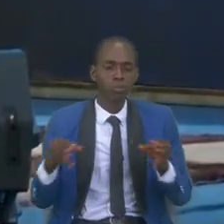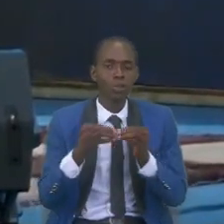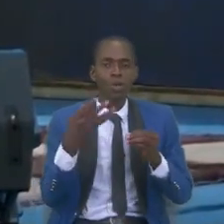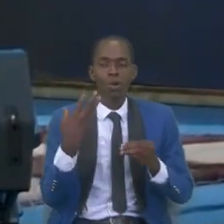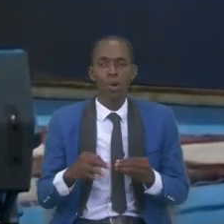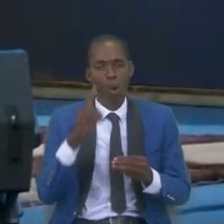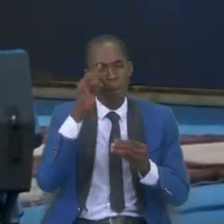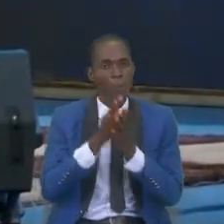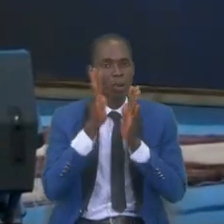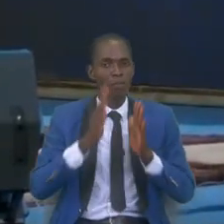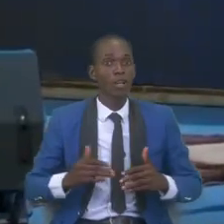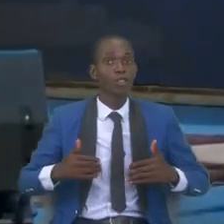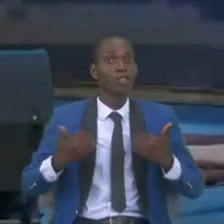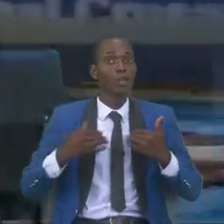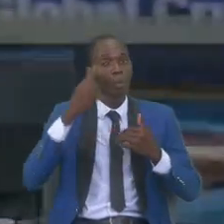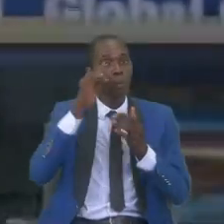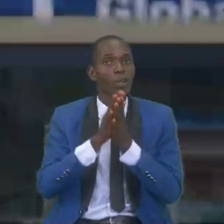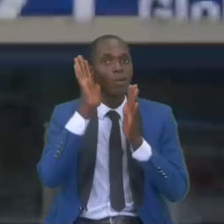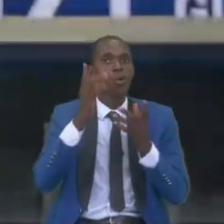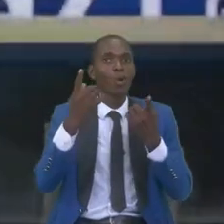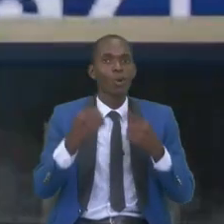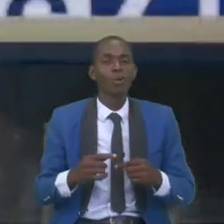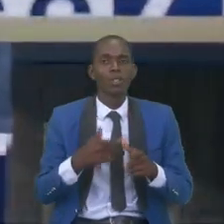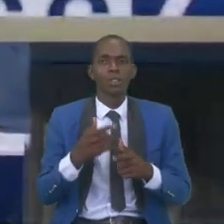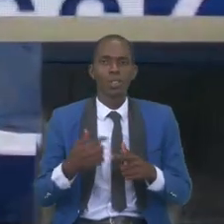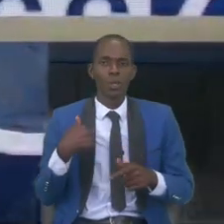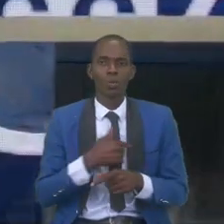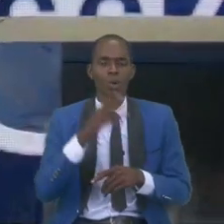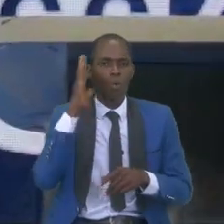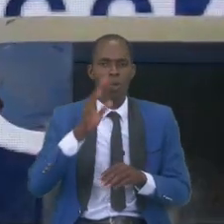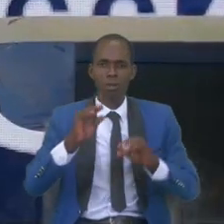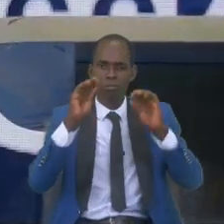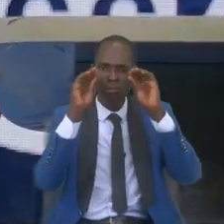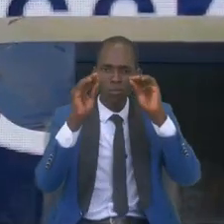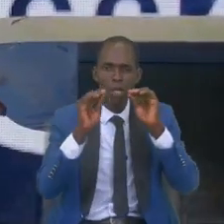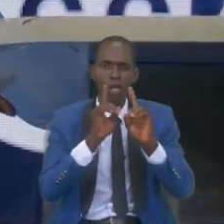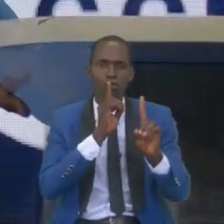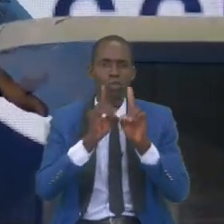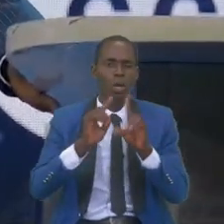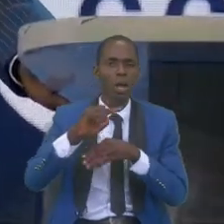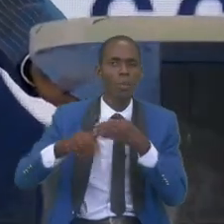will come, and then we will teach and we will talk about the